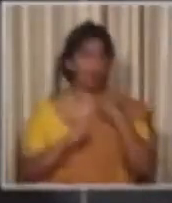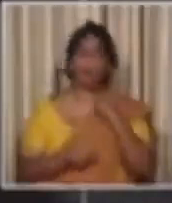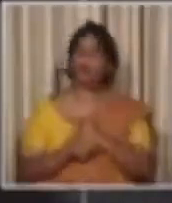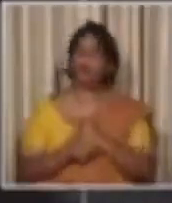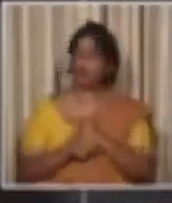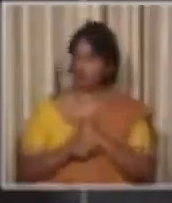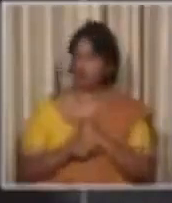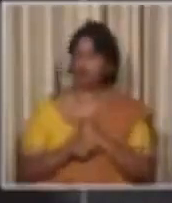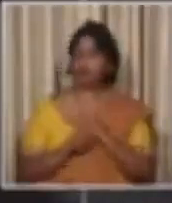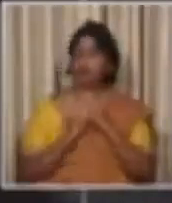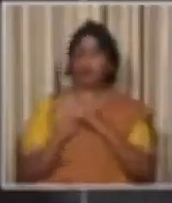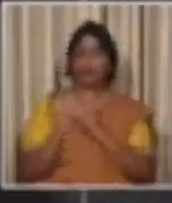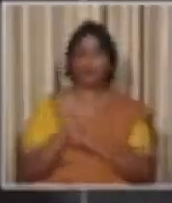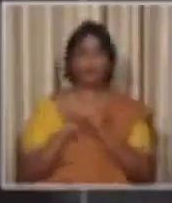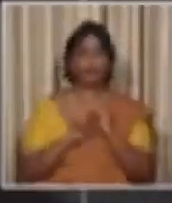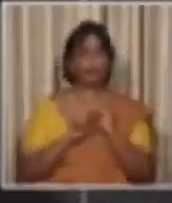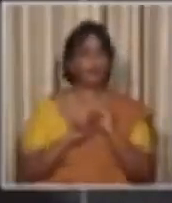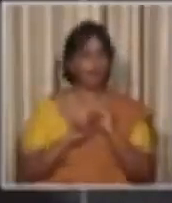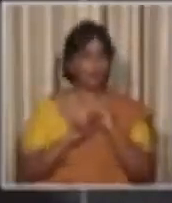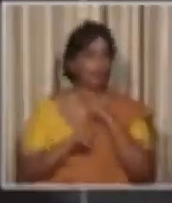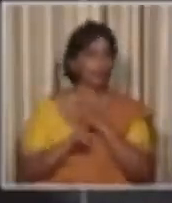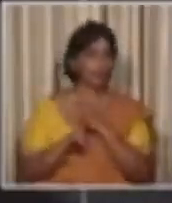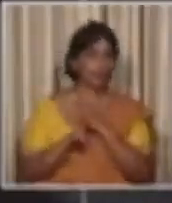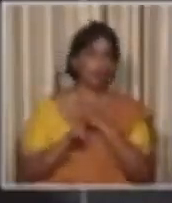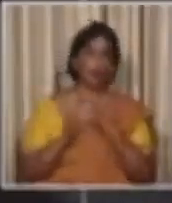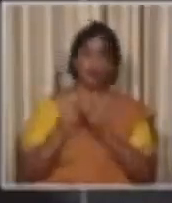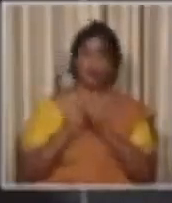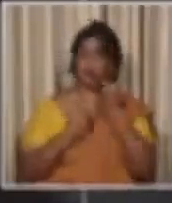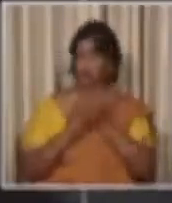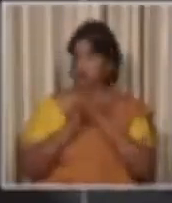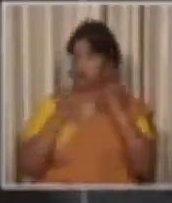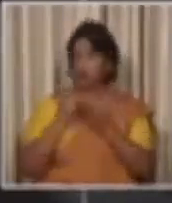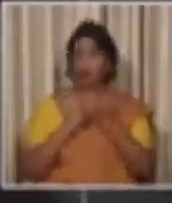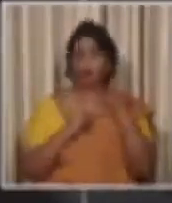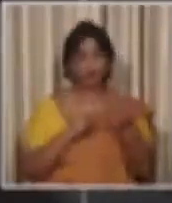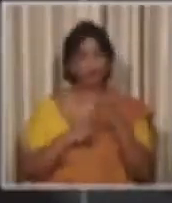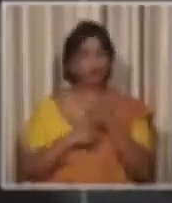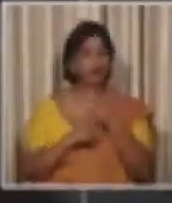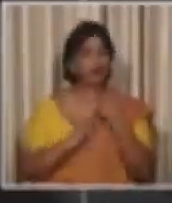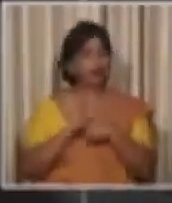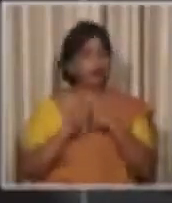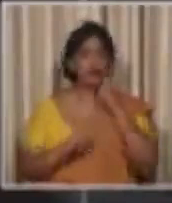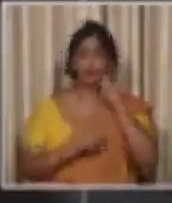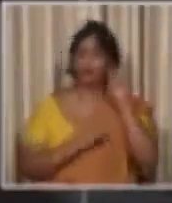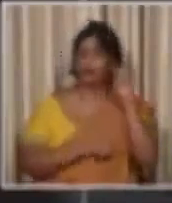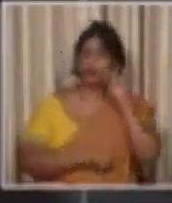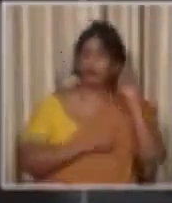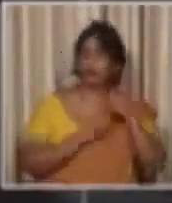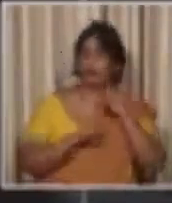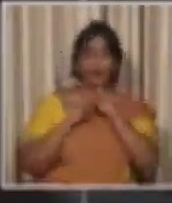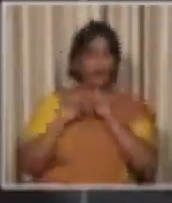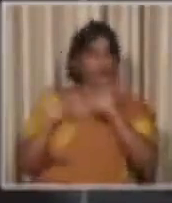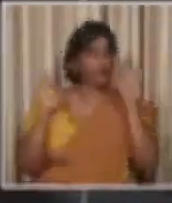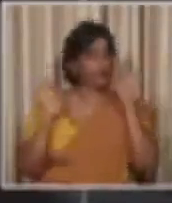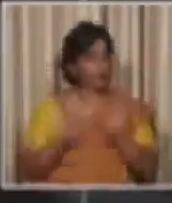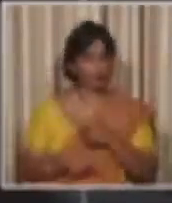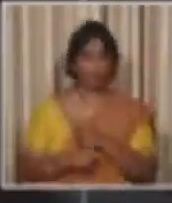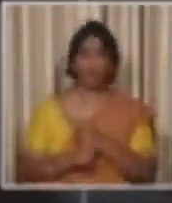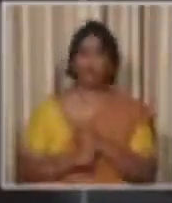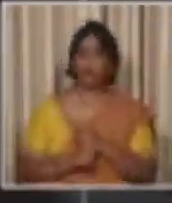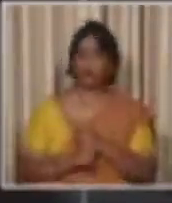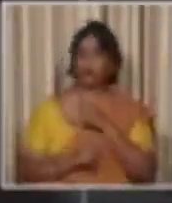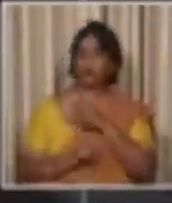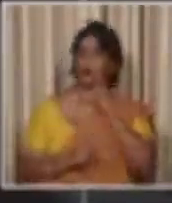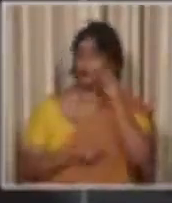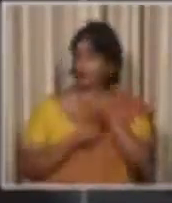any knowledge of parliament or the public. For example, the government-owned shares has to be transferred to, in this